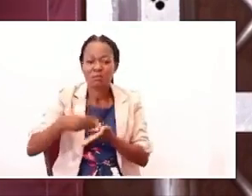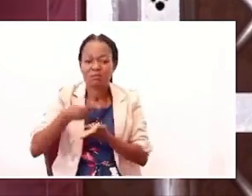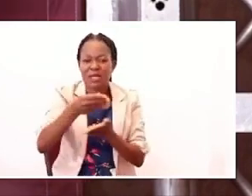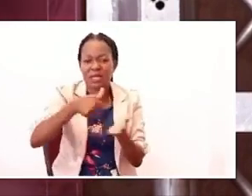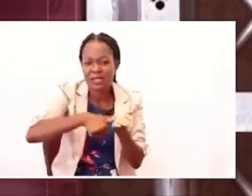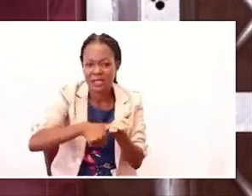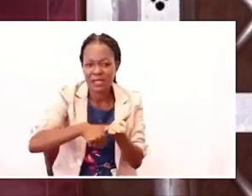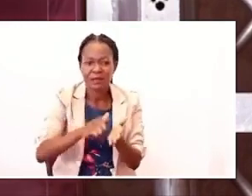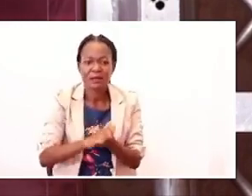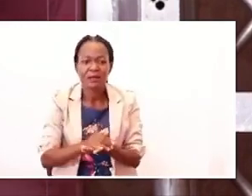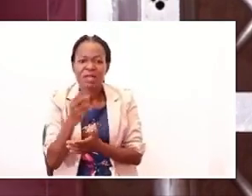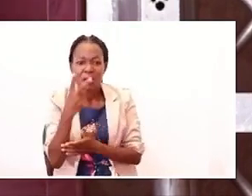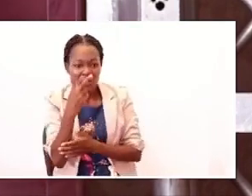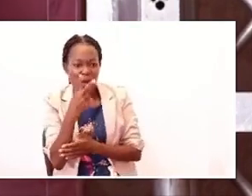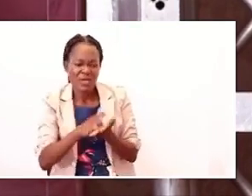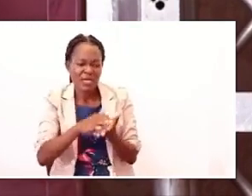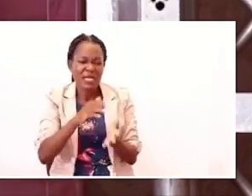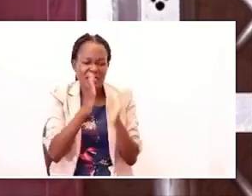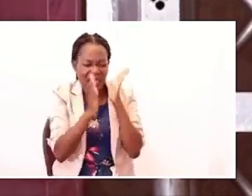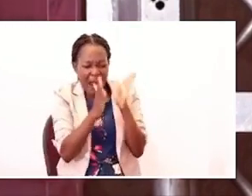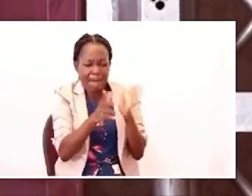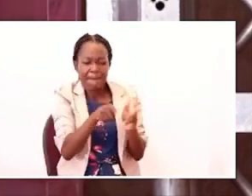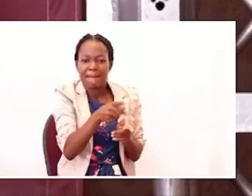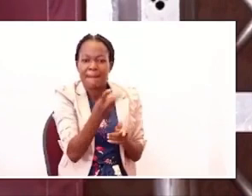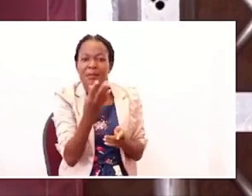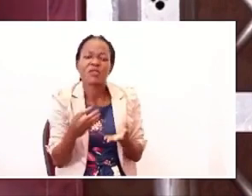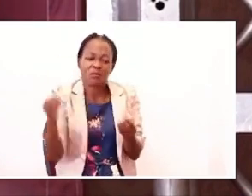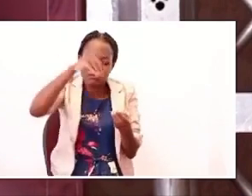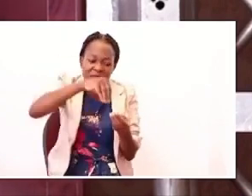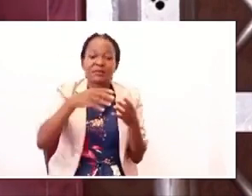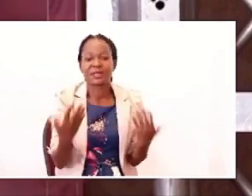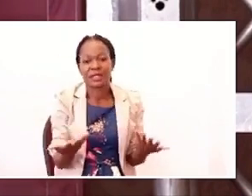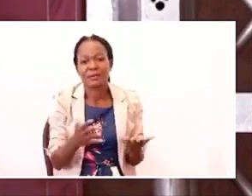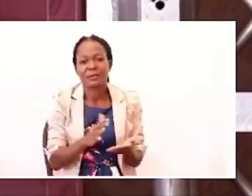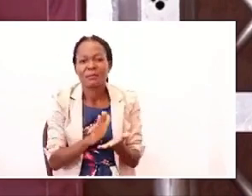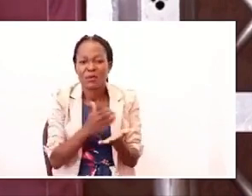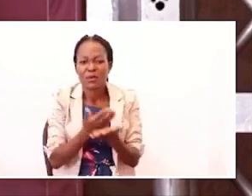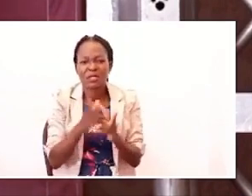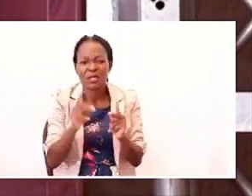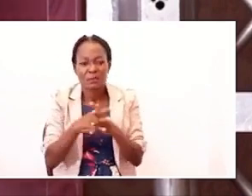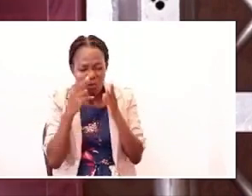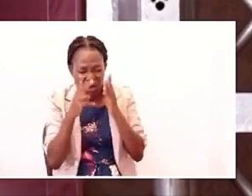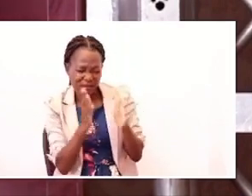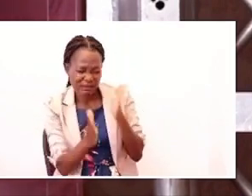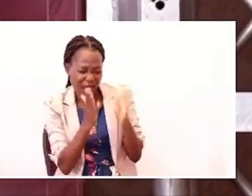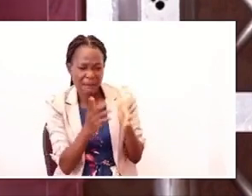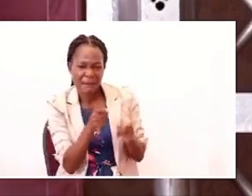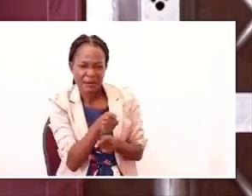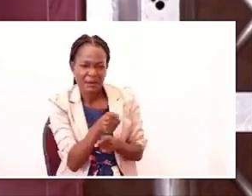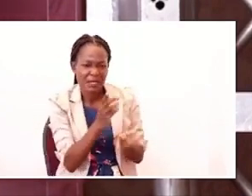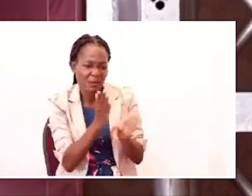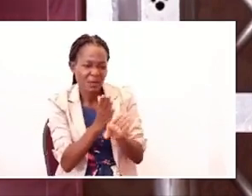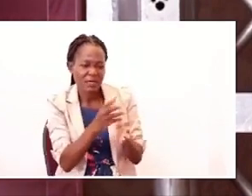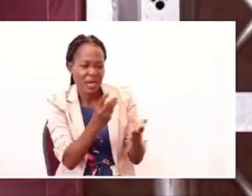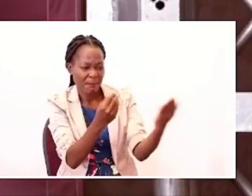primary fiscal deficit or surplus. Instead of simply looking at the deficit in terms of the difference between revenue